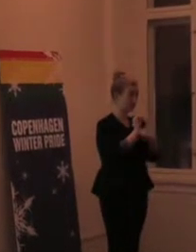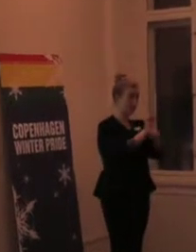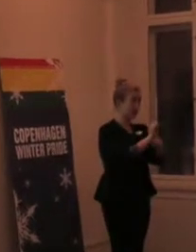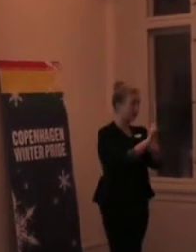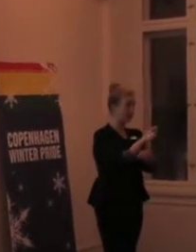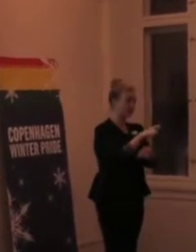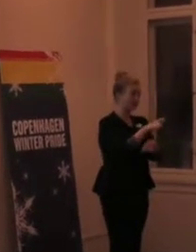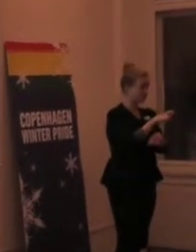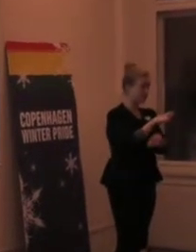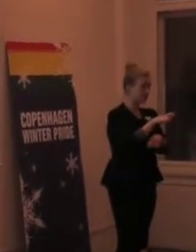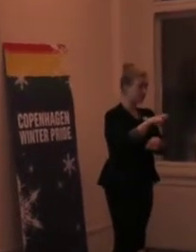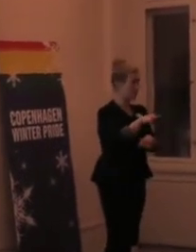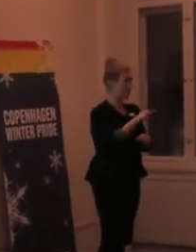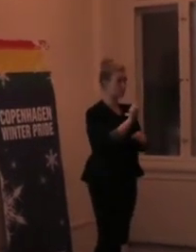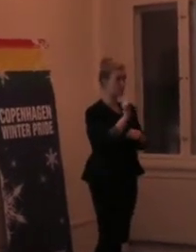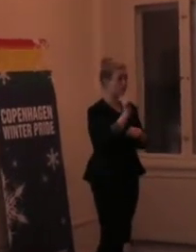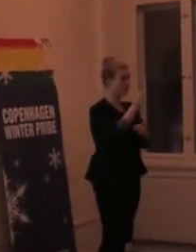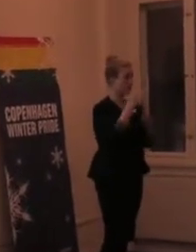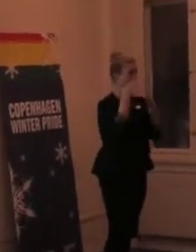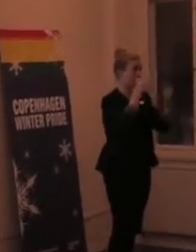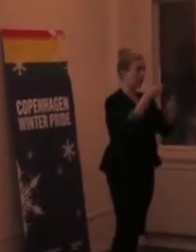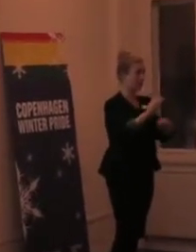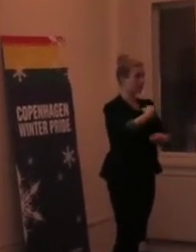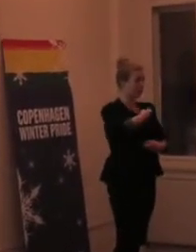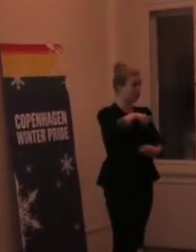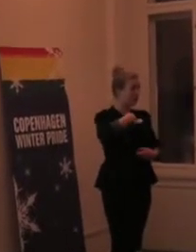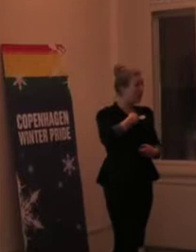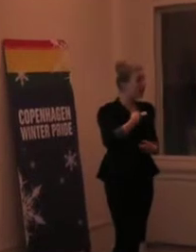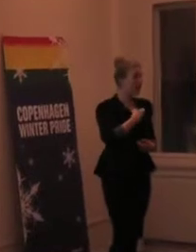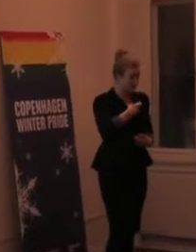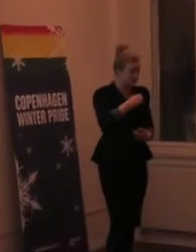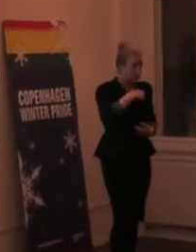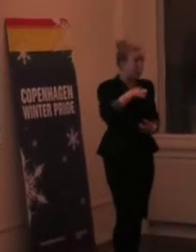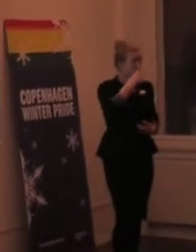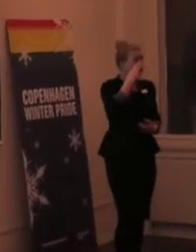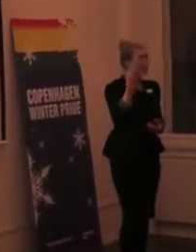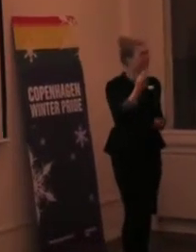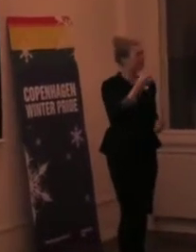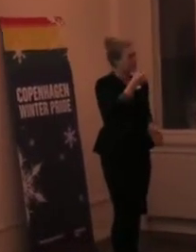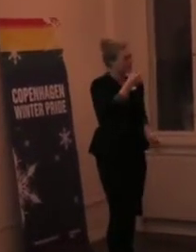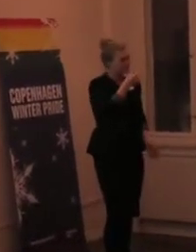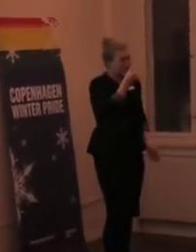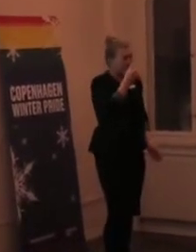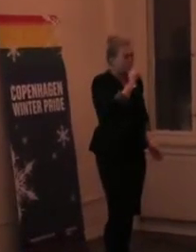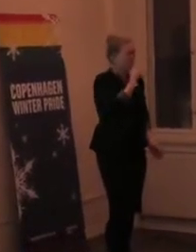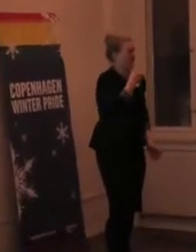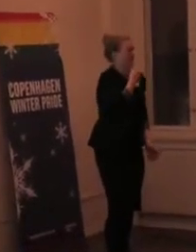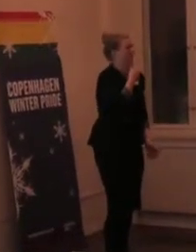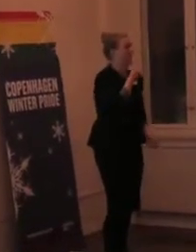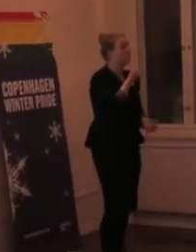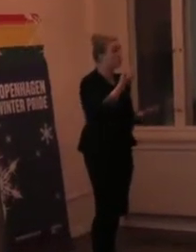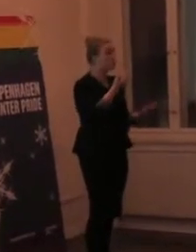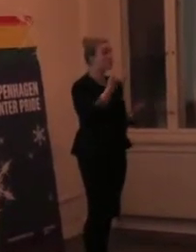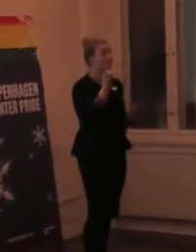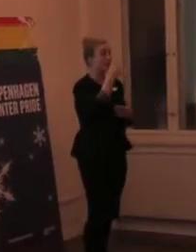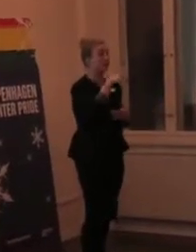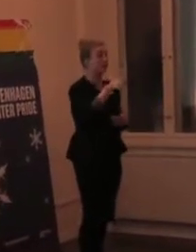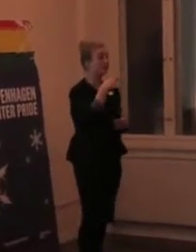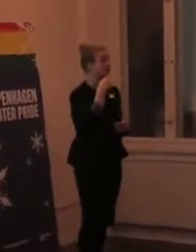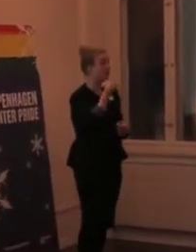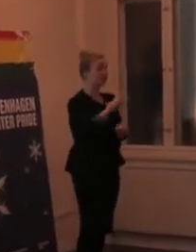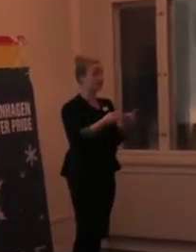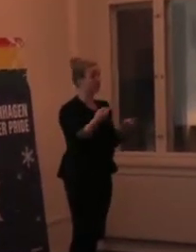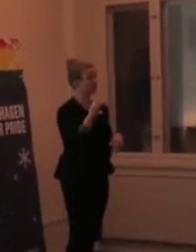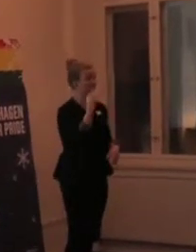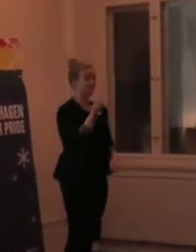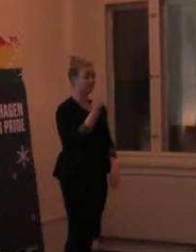start going to the street and kill us. Some of the callers specifically said they should be killed. They